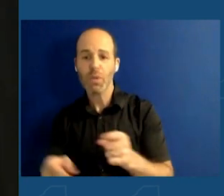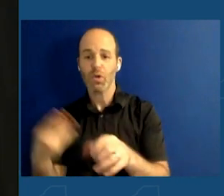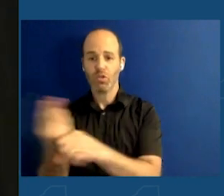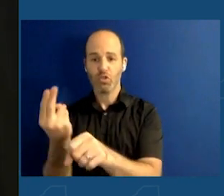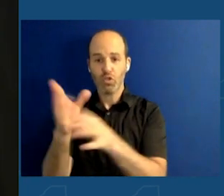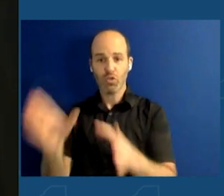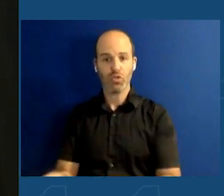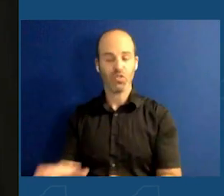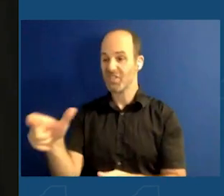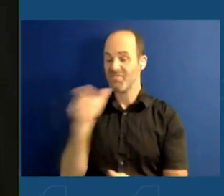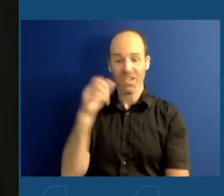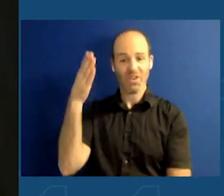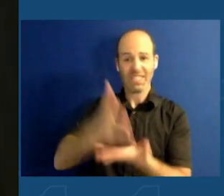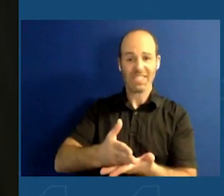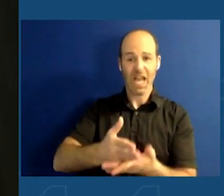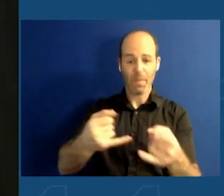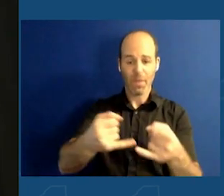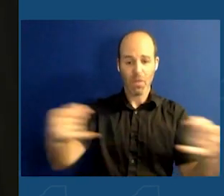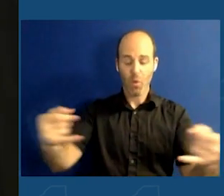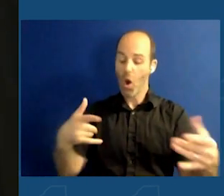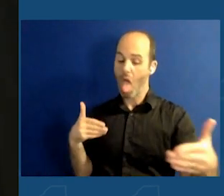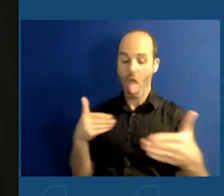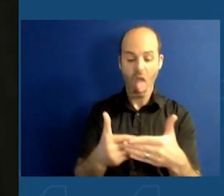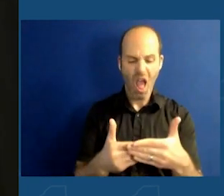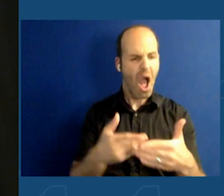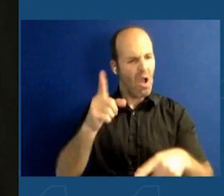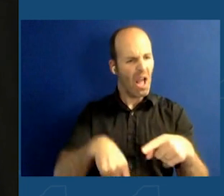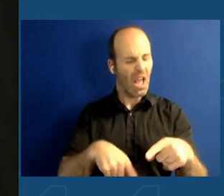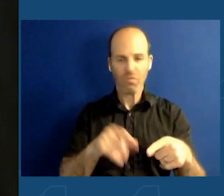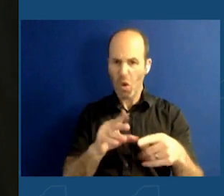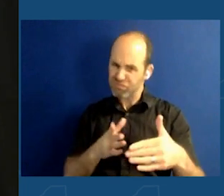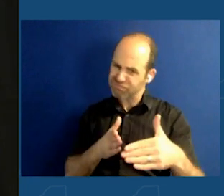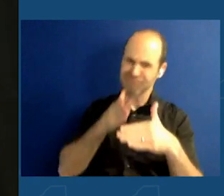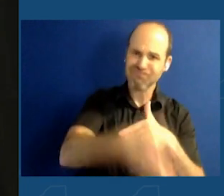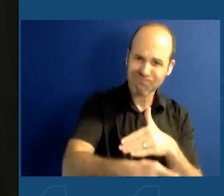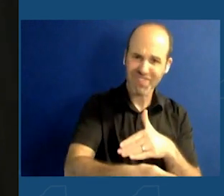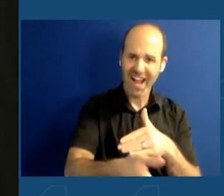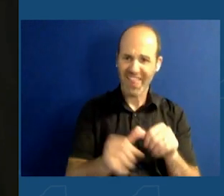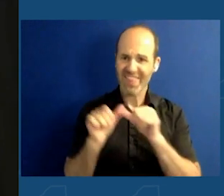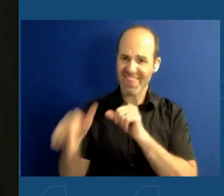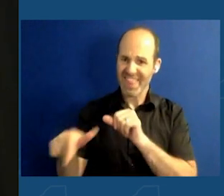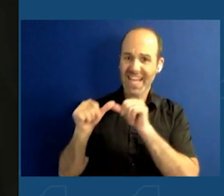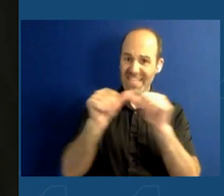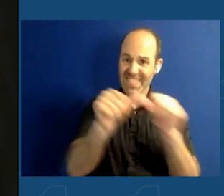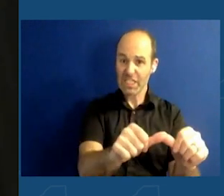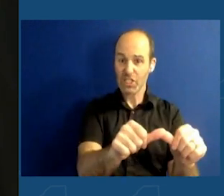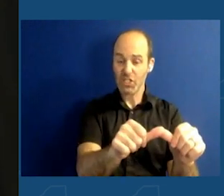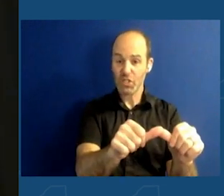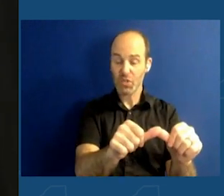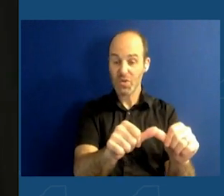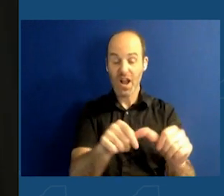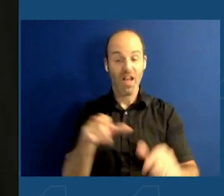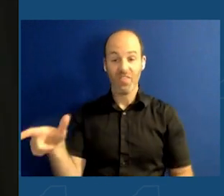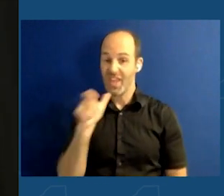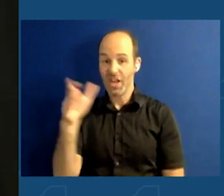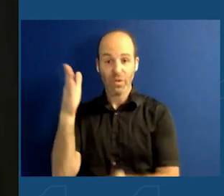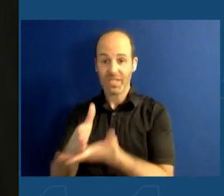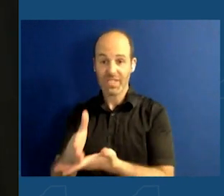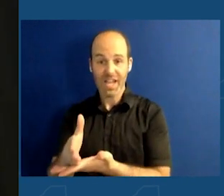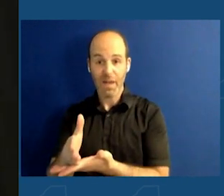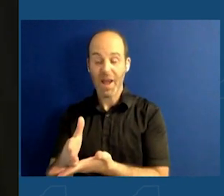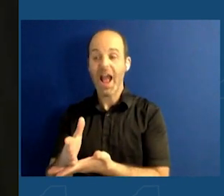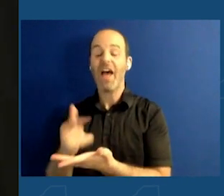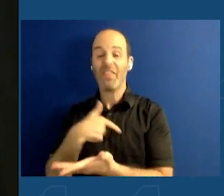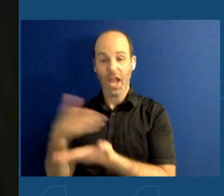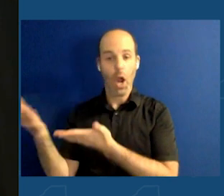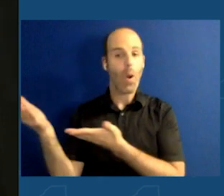our borders. They do not stop based on the boundaries of the state borders. They are bringing harm